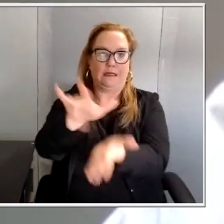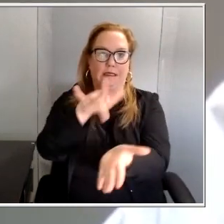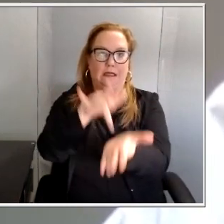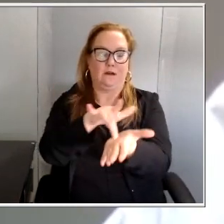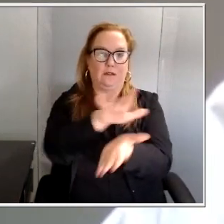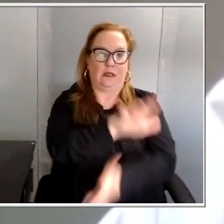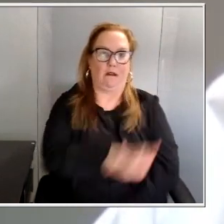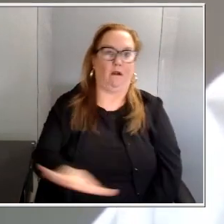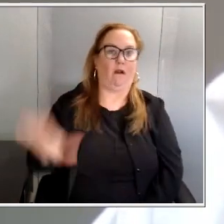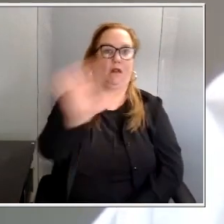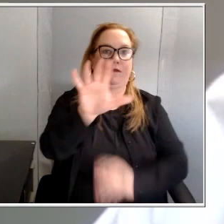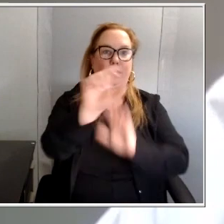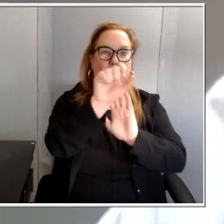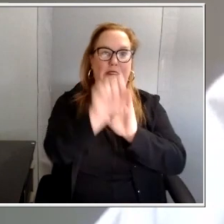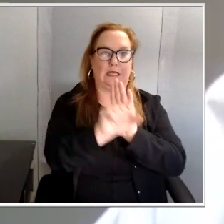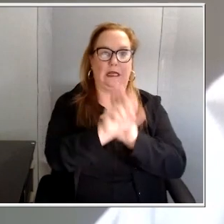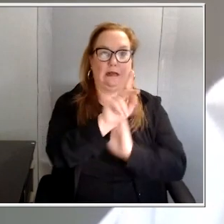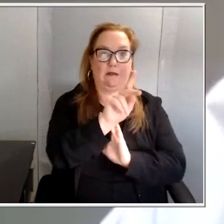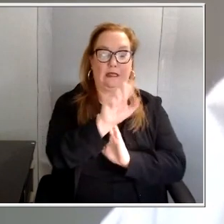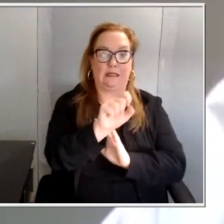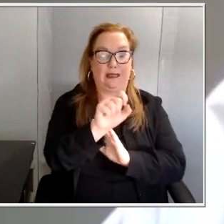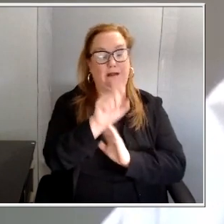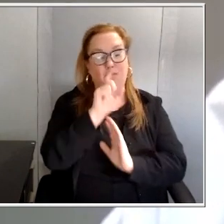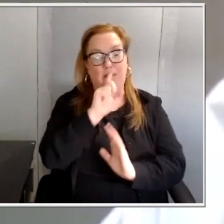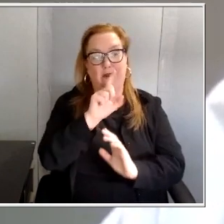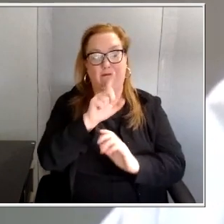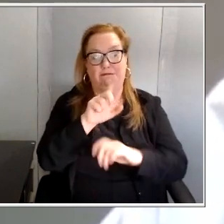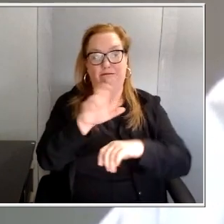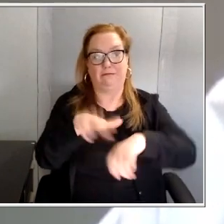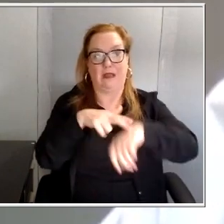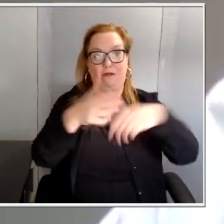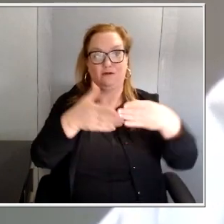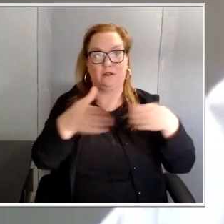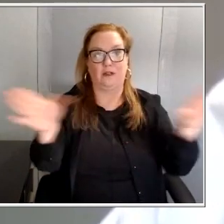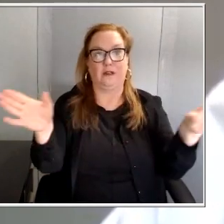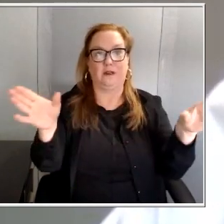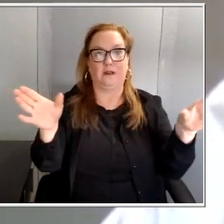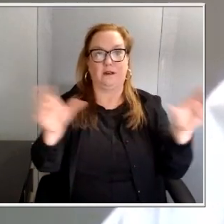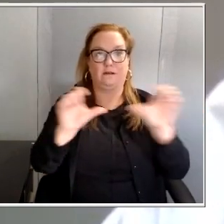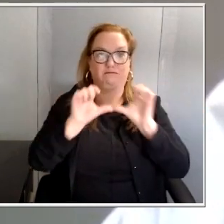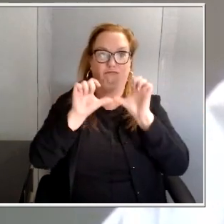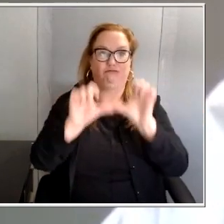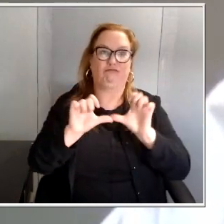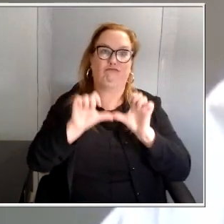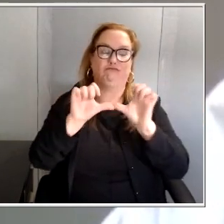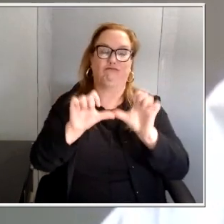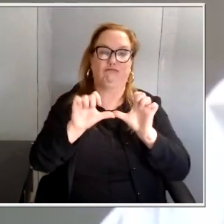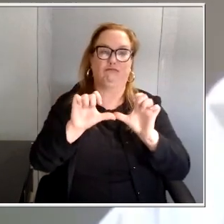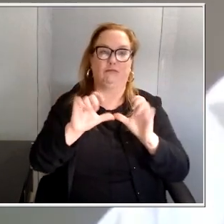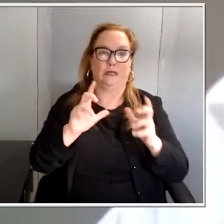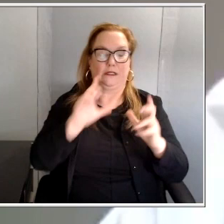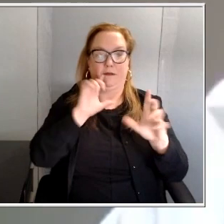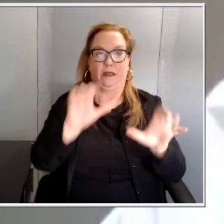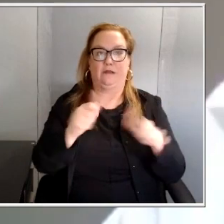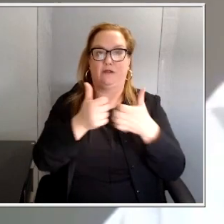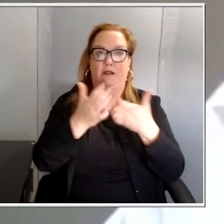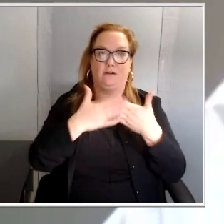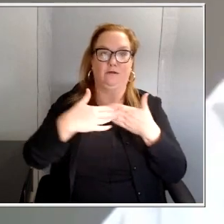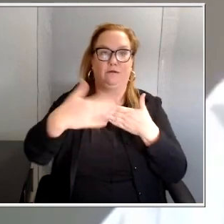across the state and now nationally that the chronicity of this disease is going to be a challenge going